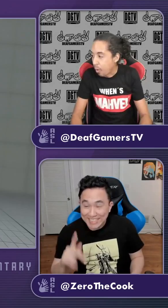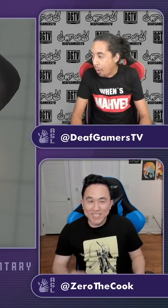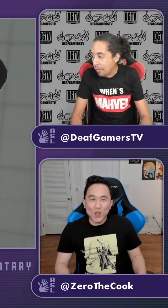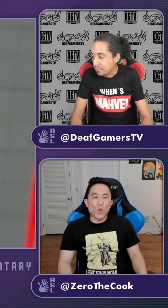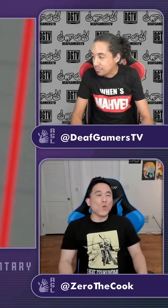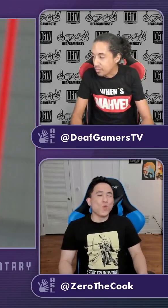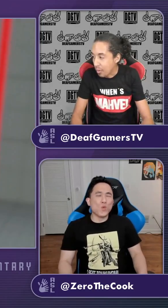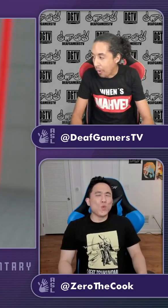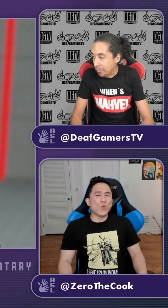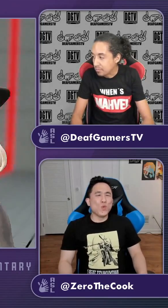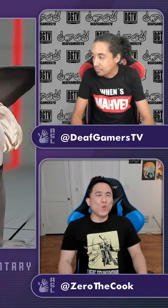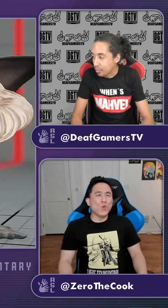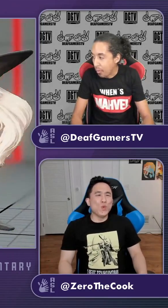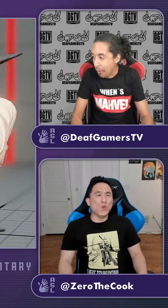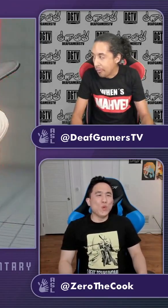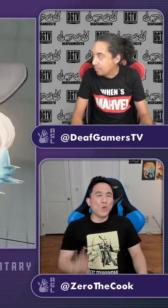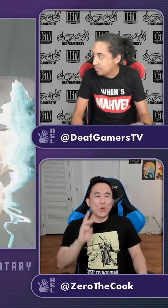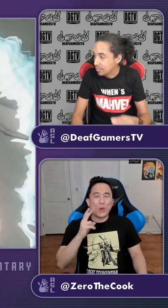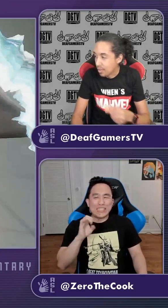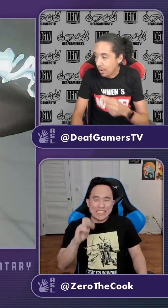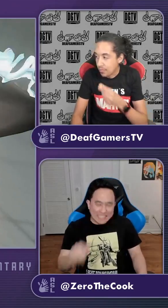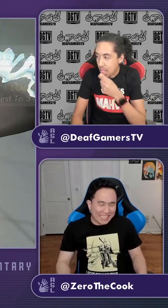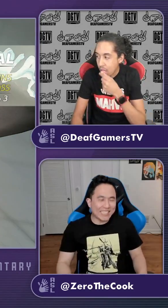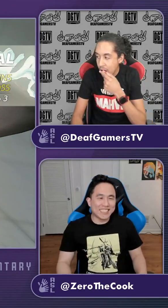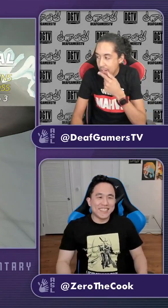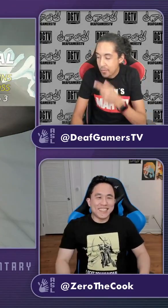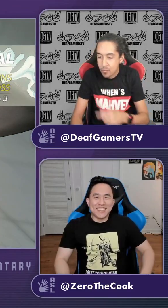quite nicely for the round.